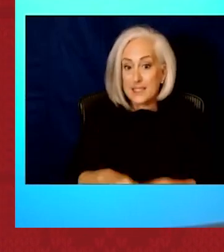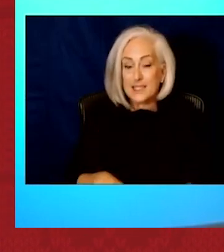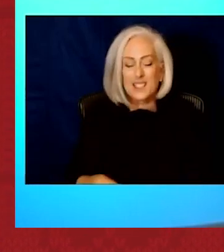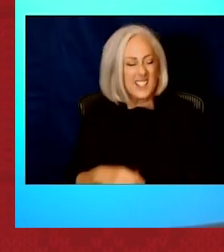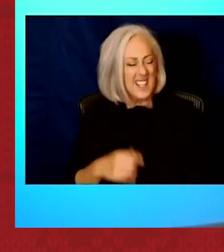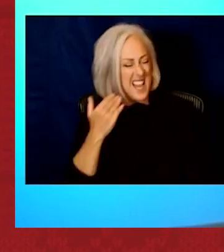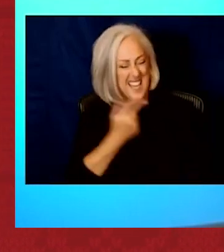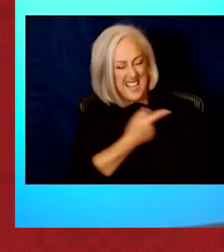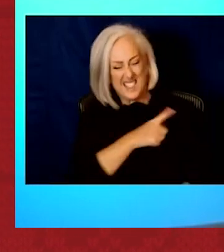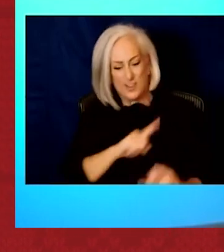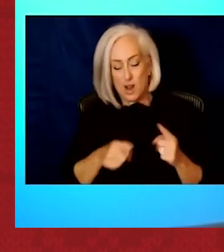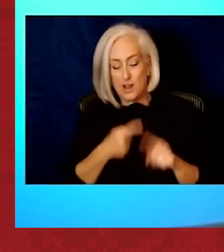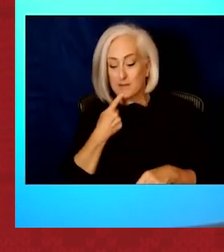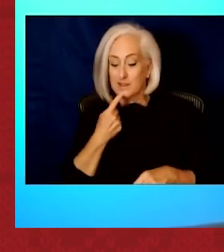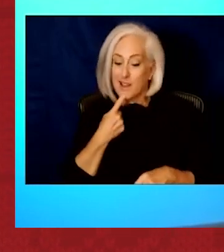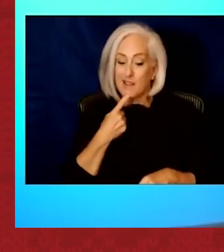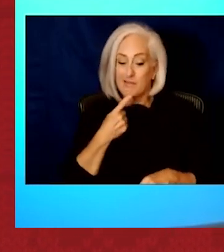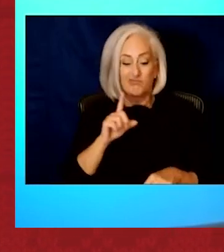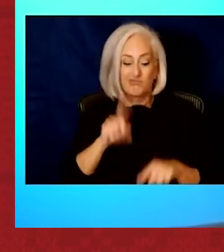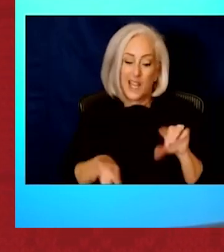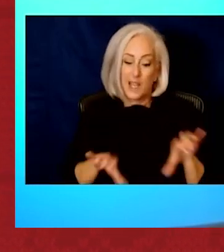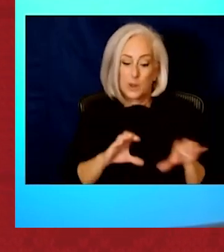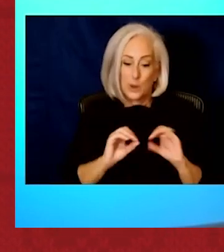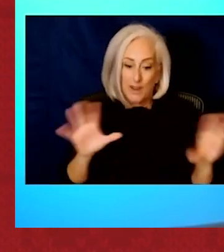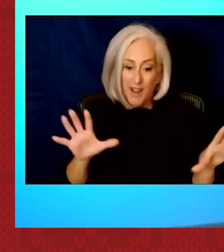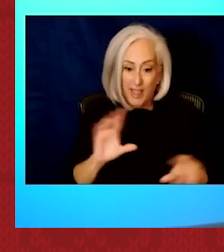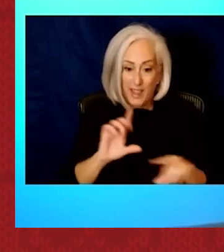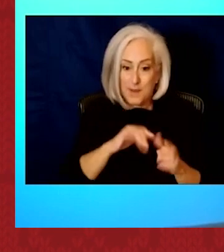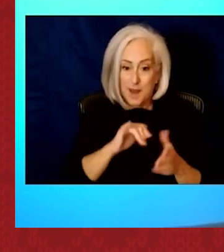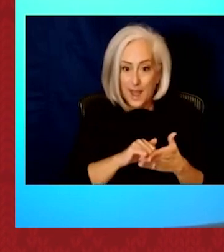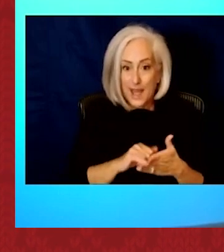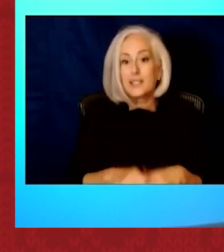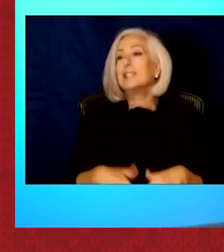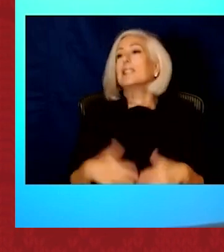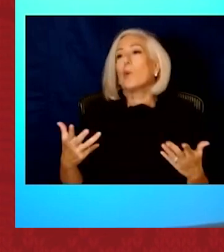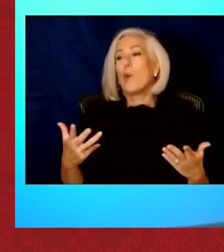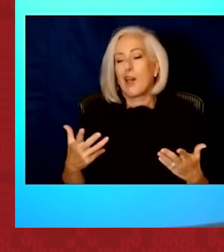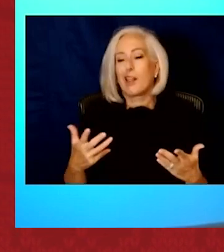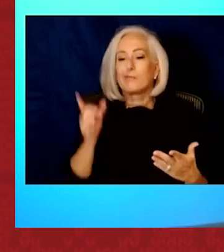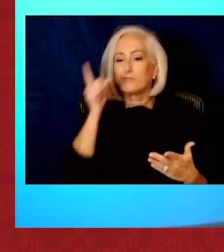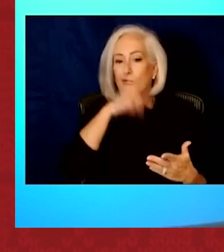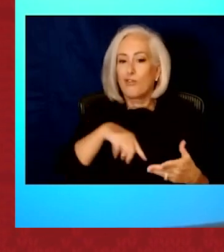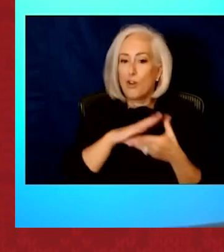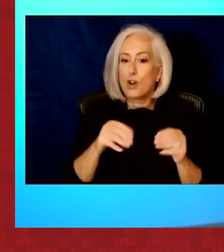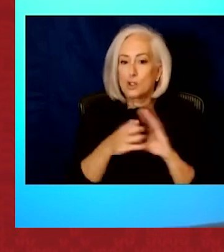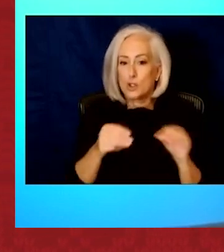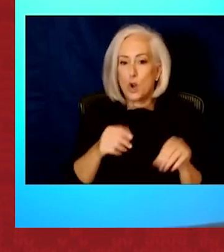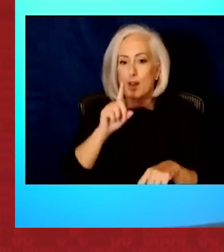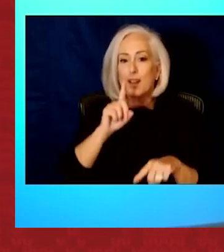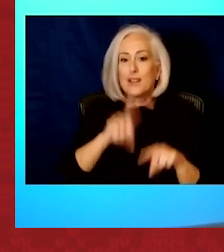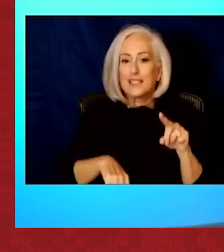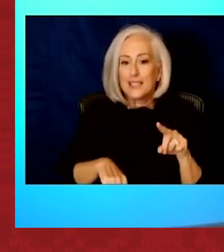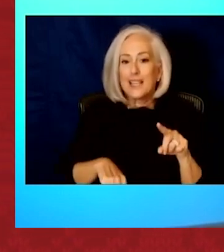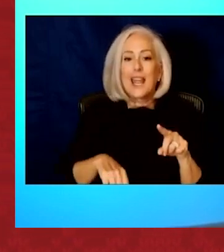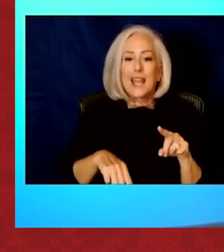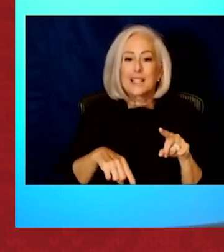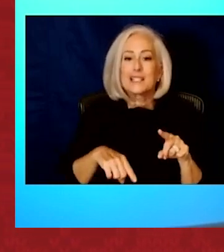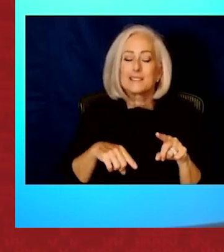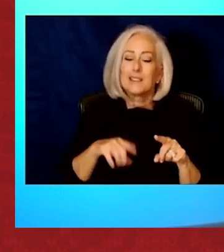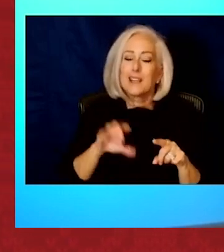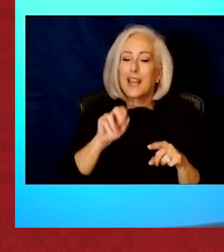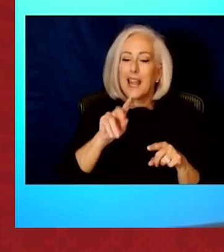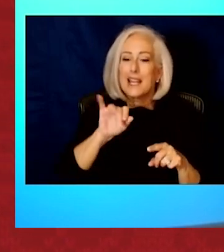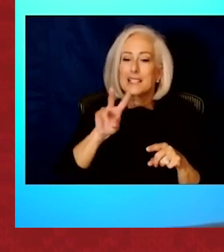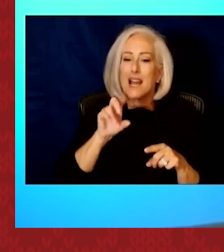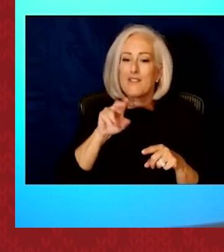is an urban legend that you don't get antivenom for copperheads because they don't kill people, and in general that's true.